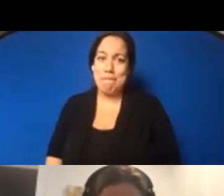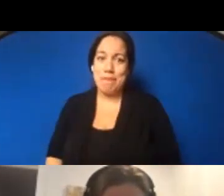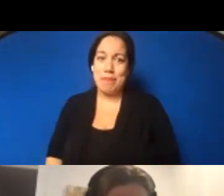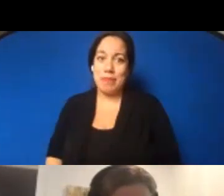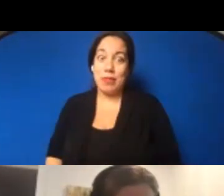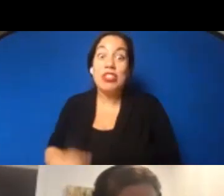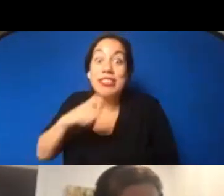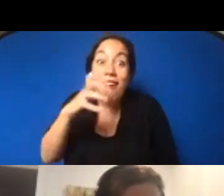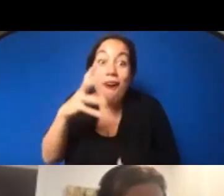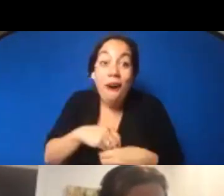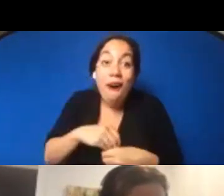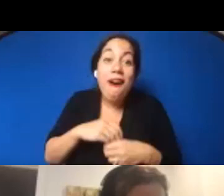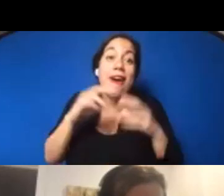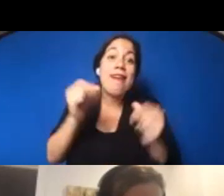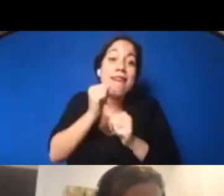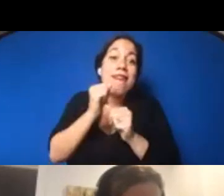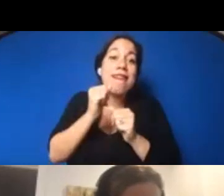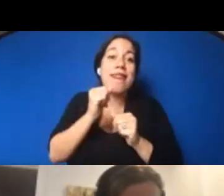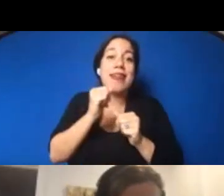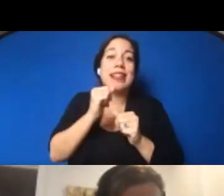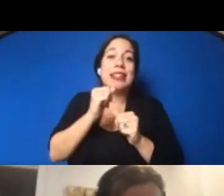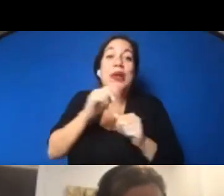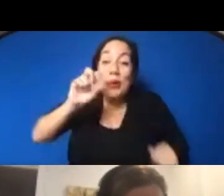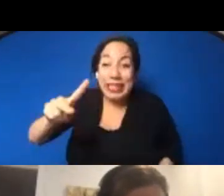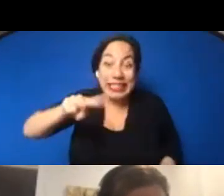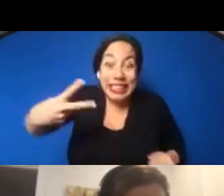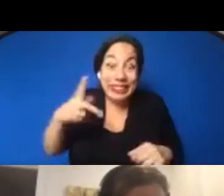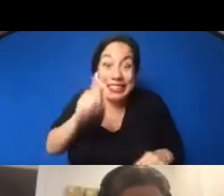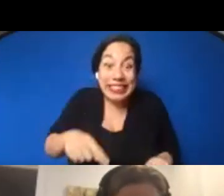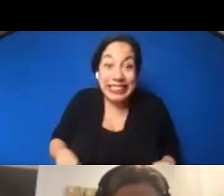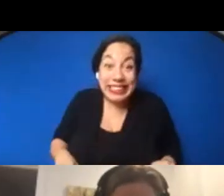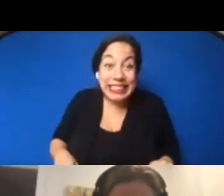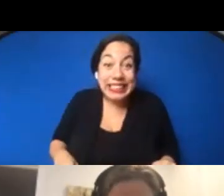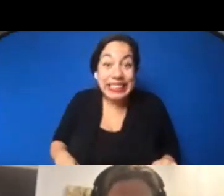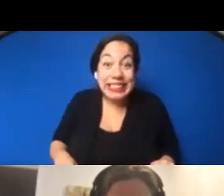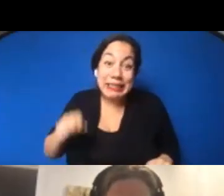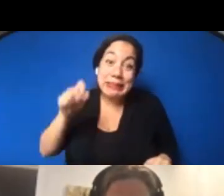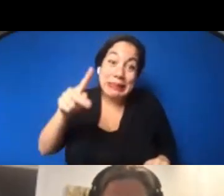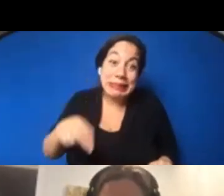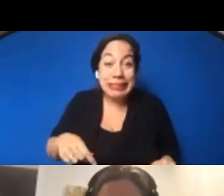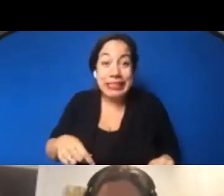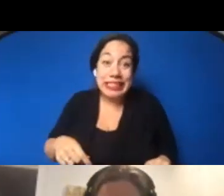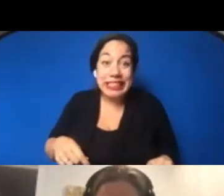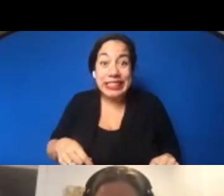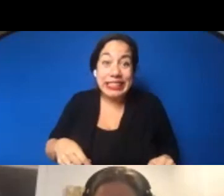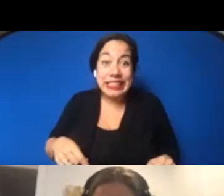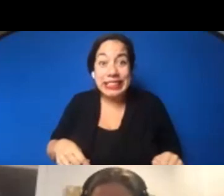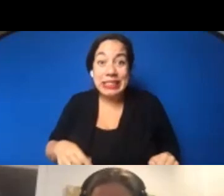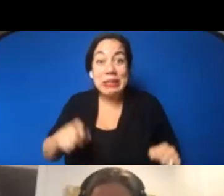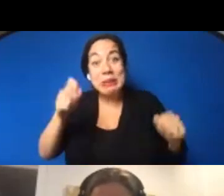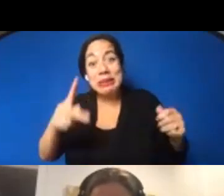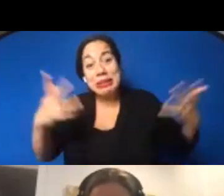She's not longer? Okay, I have it's time for a second question. Okay. If she's no longer there.